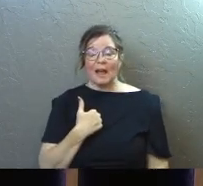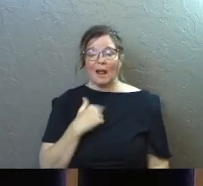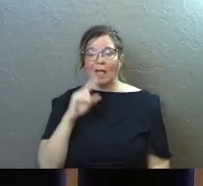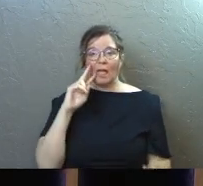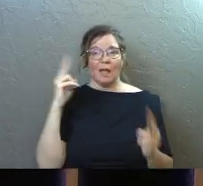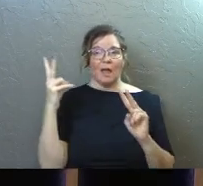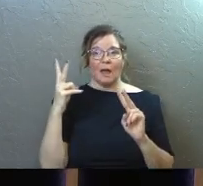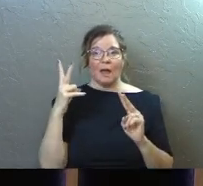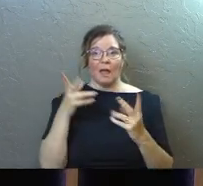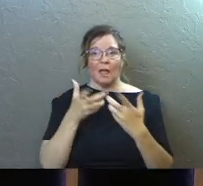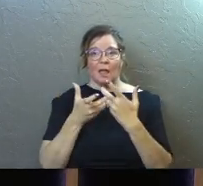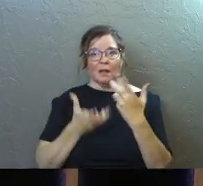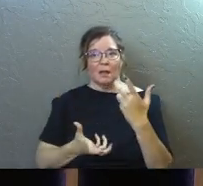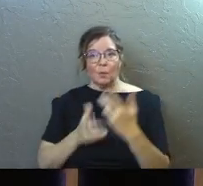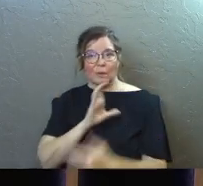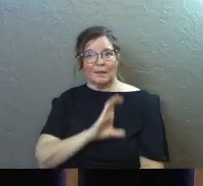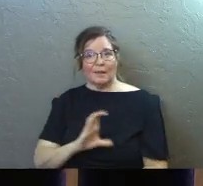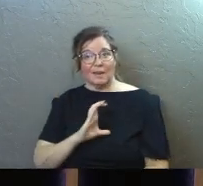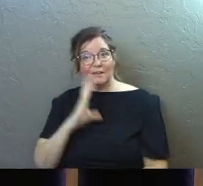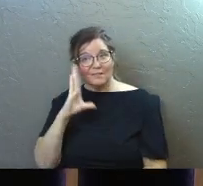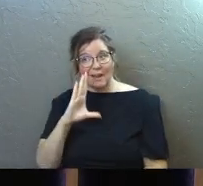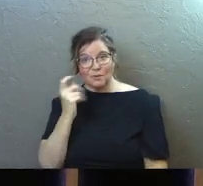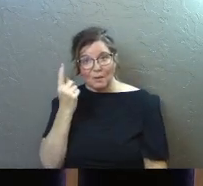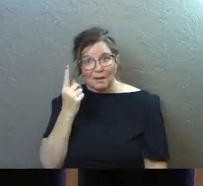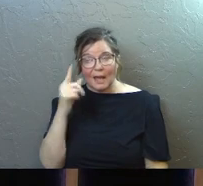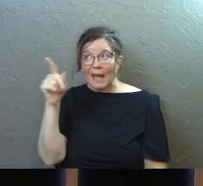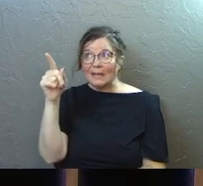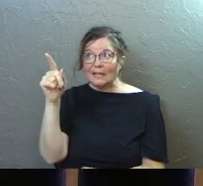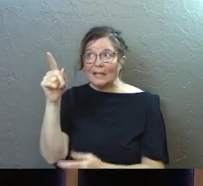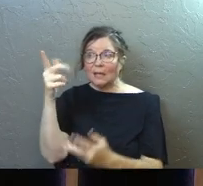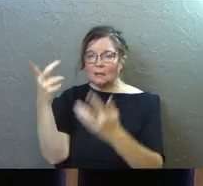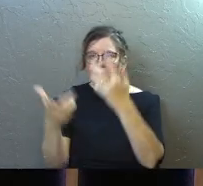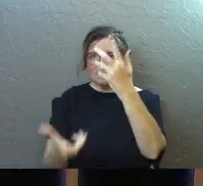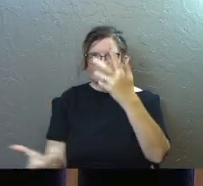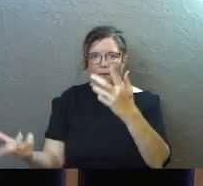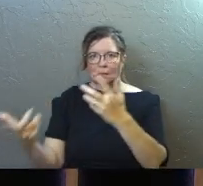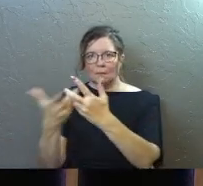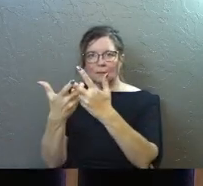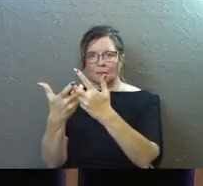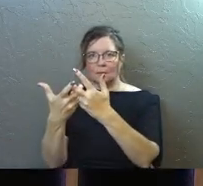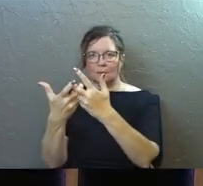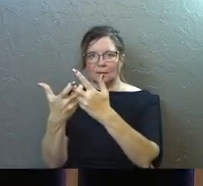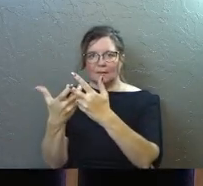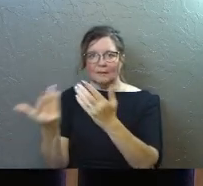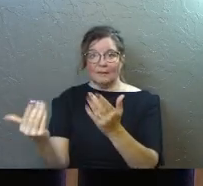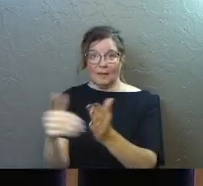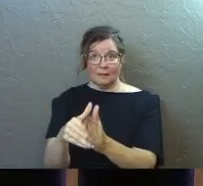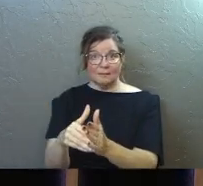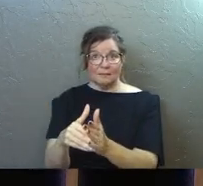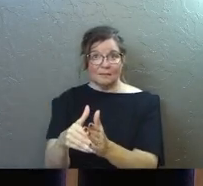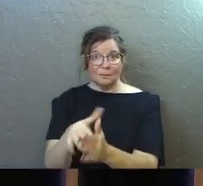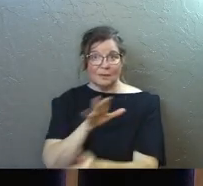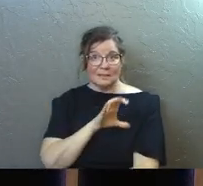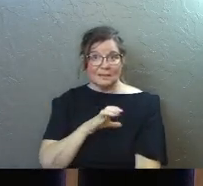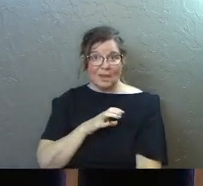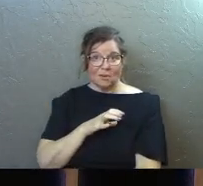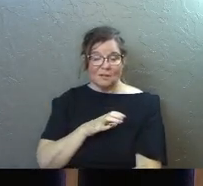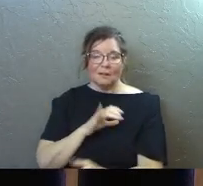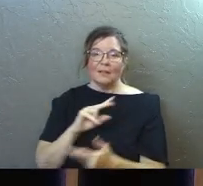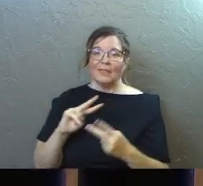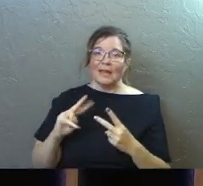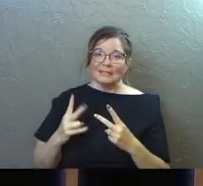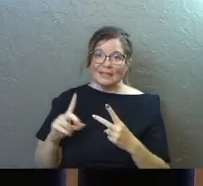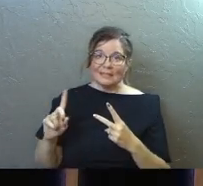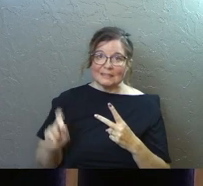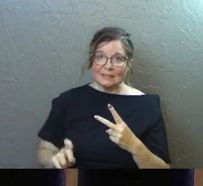of line with the character of God. you see that? And he had to bring me back in line with his character. That's the